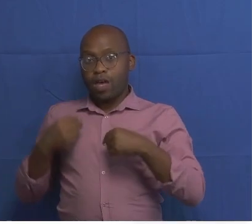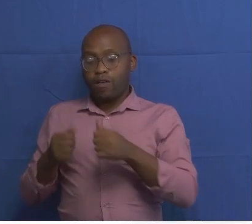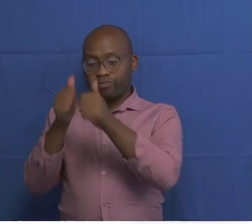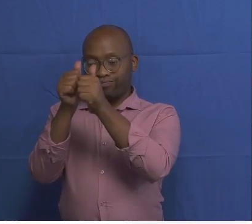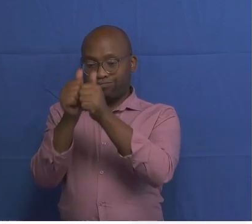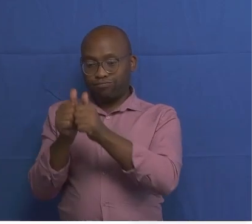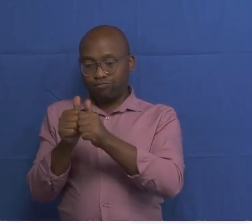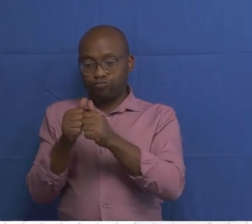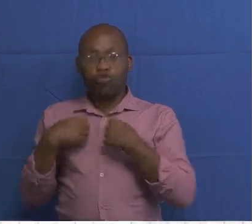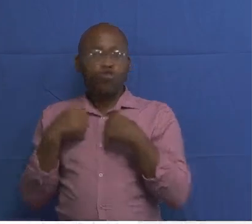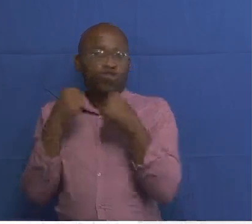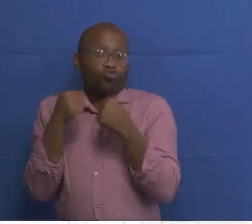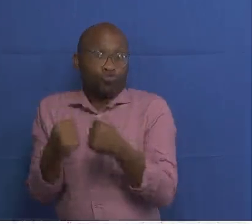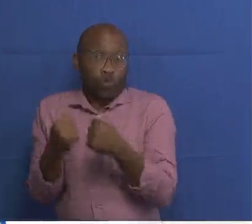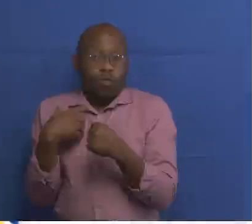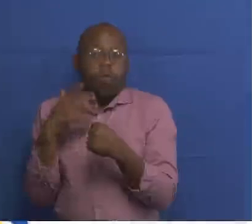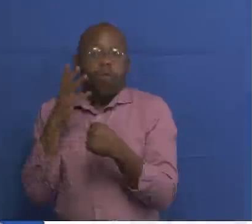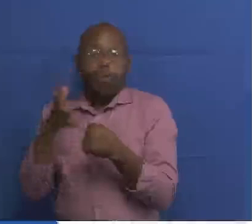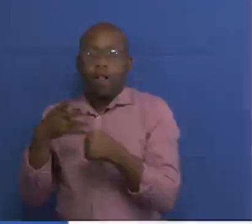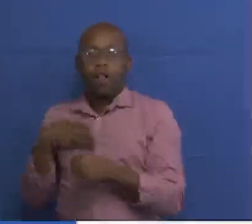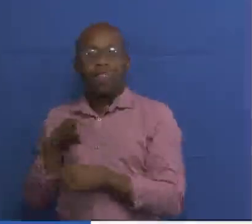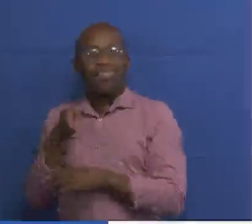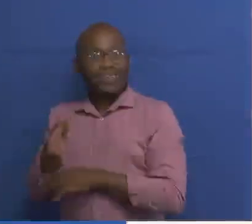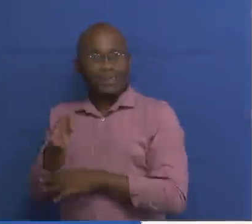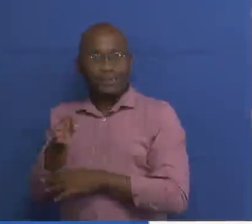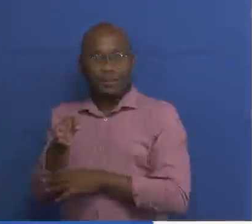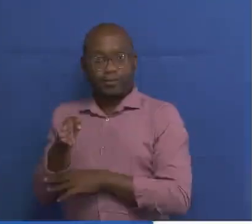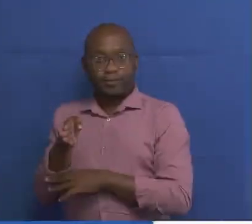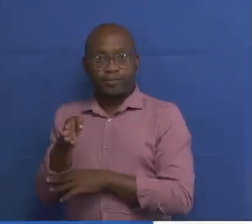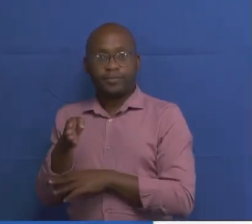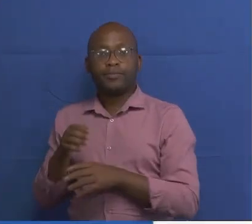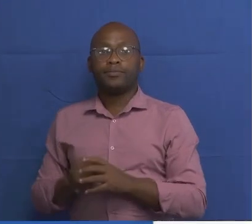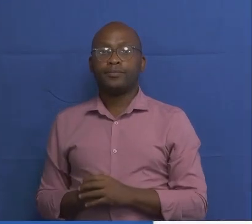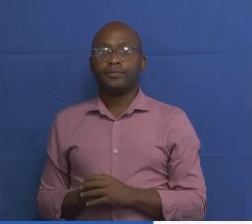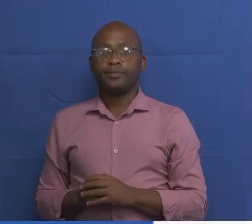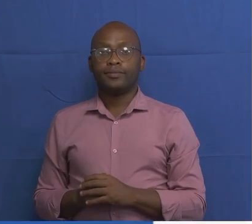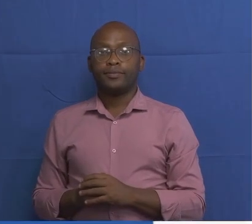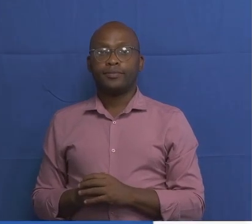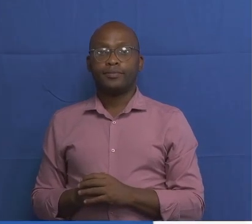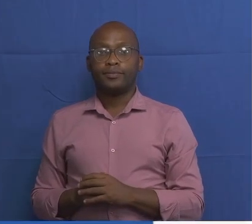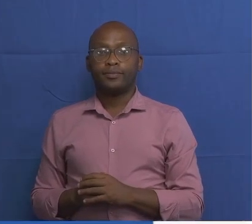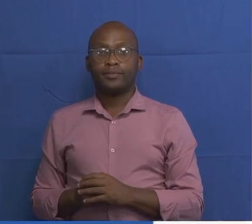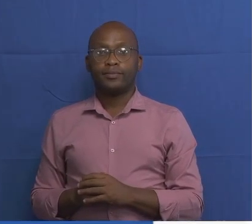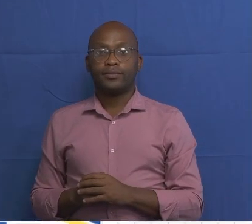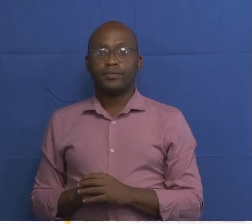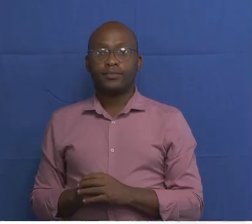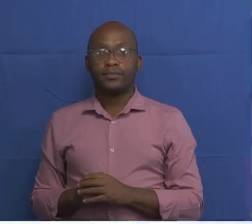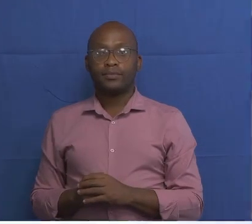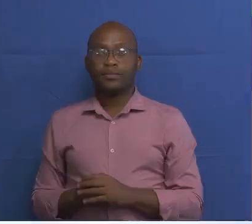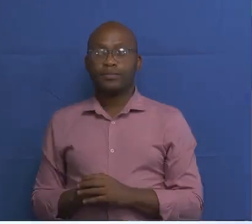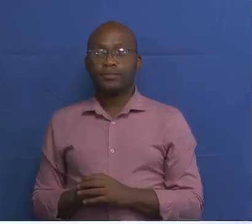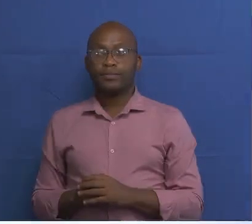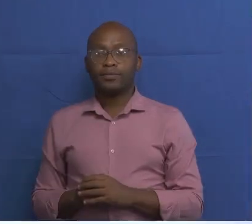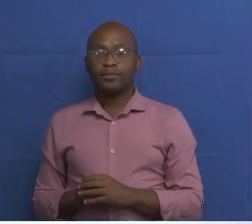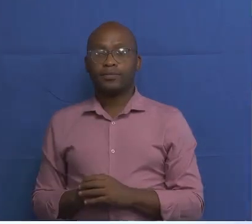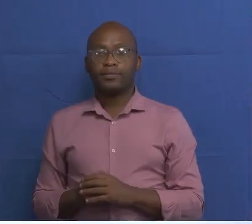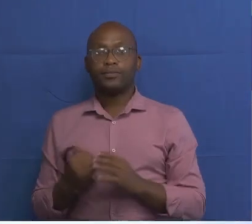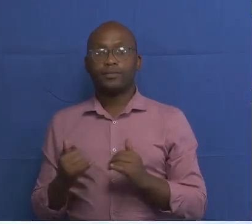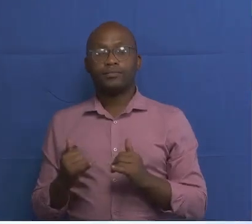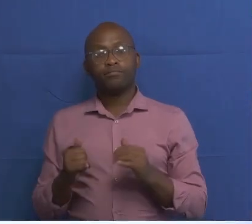expressed in the phenotype, because they always mask the expression of the recessive alleles. Now, moving